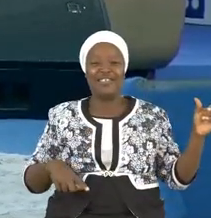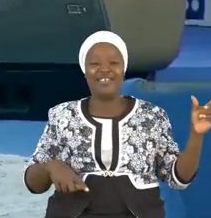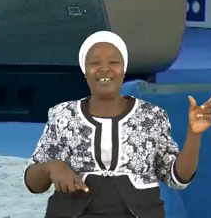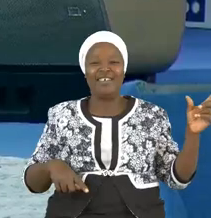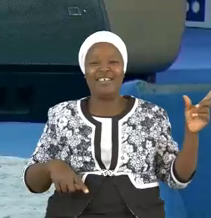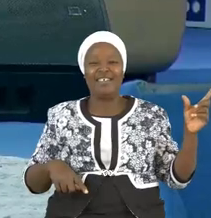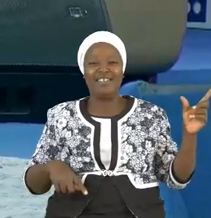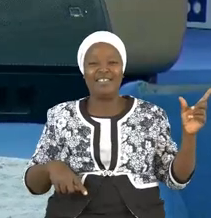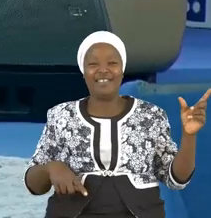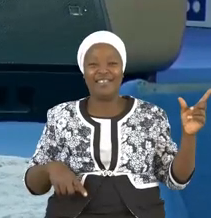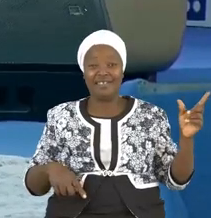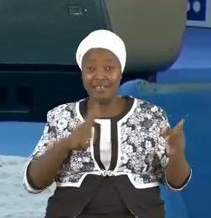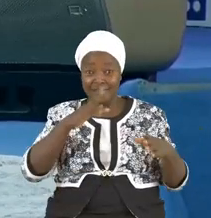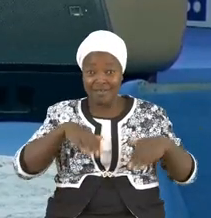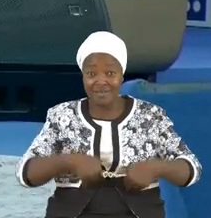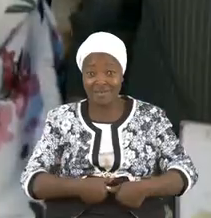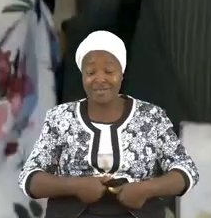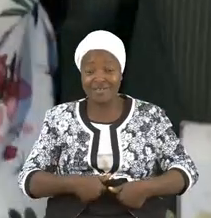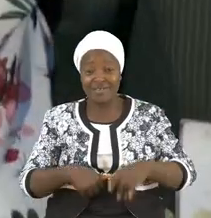Are you tired?